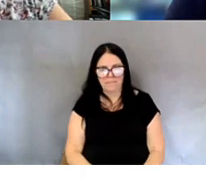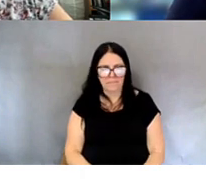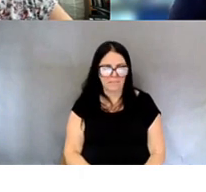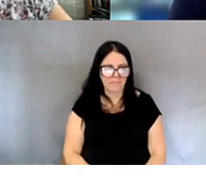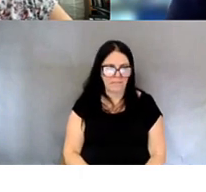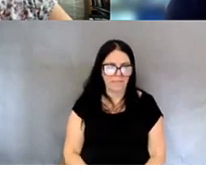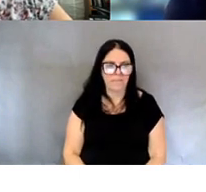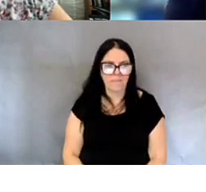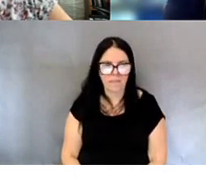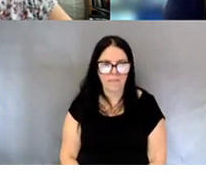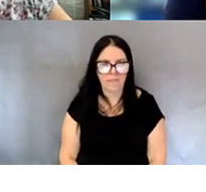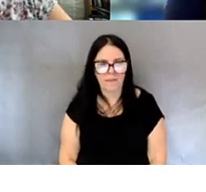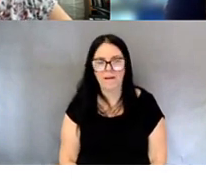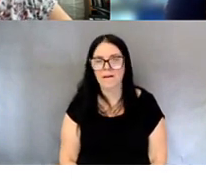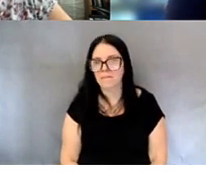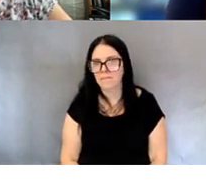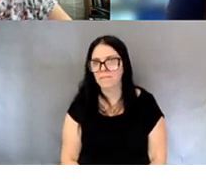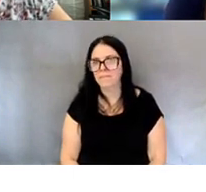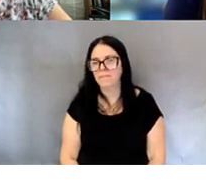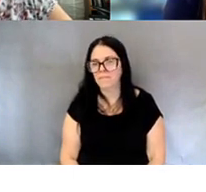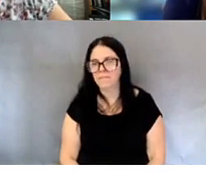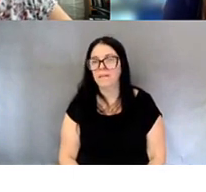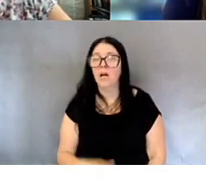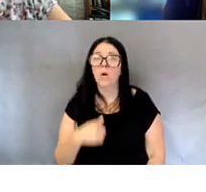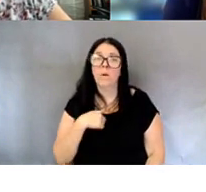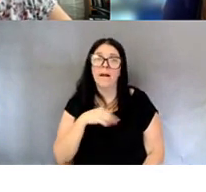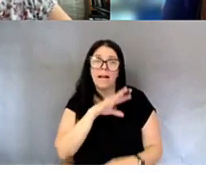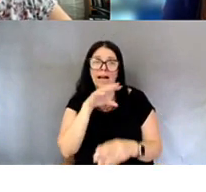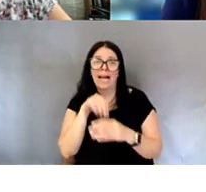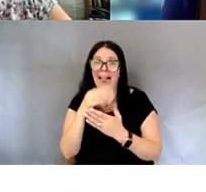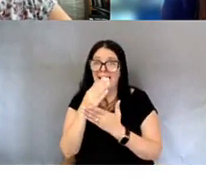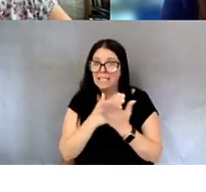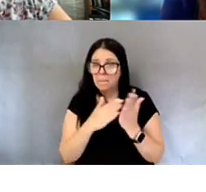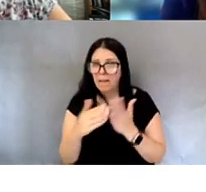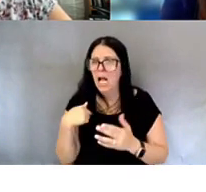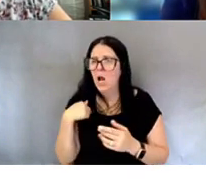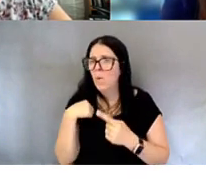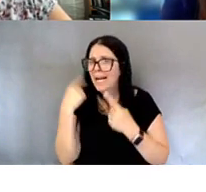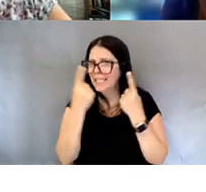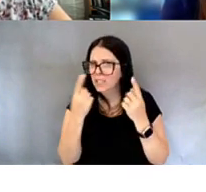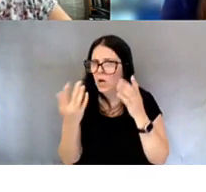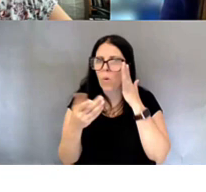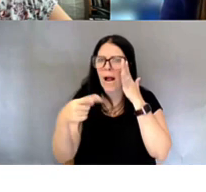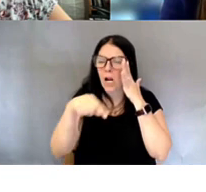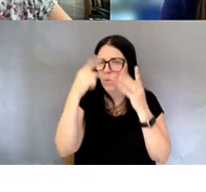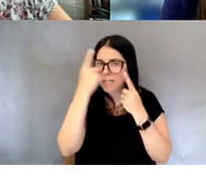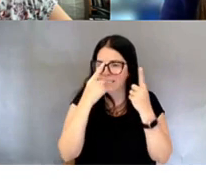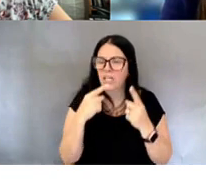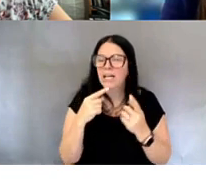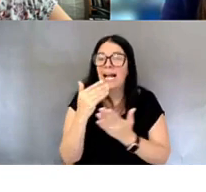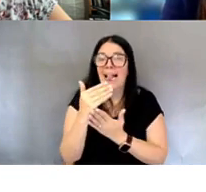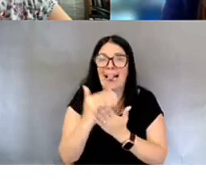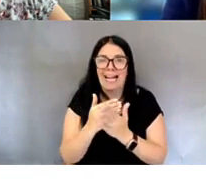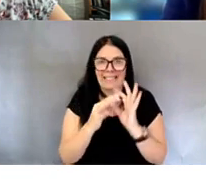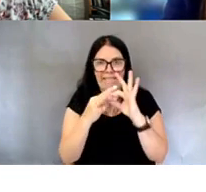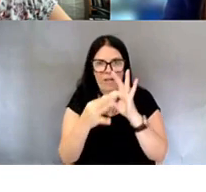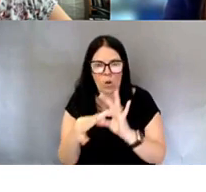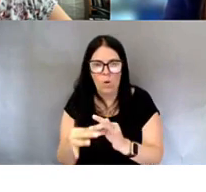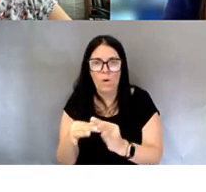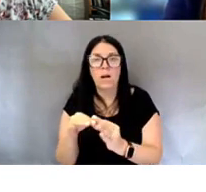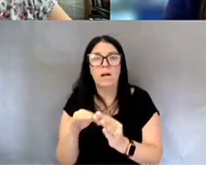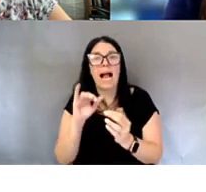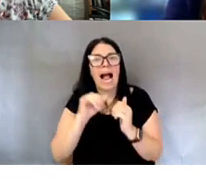How we explored the intricacies of lesson planning. What we considered and what you've started considering is lesson flow, the flow of a